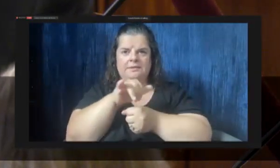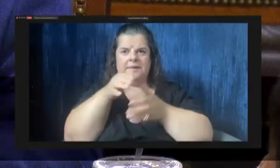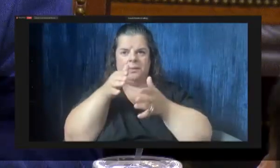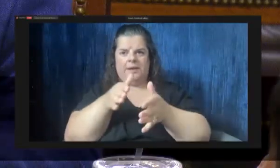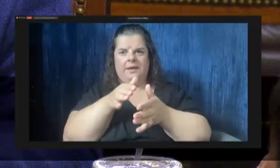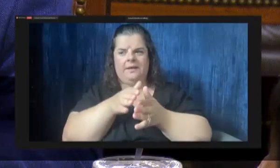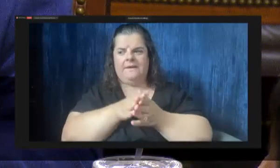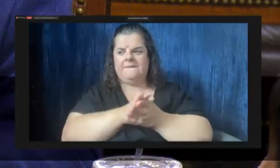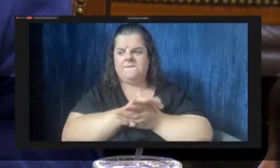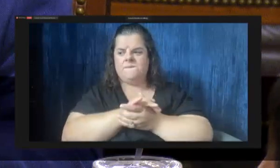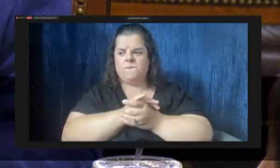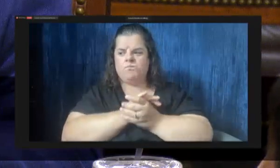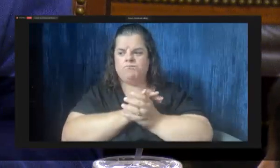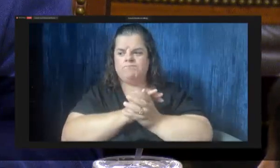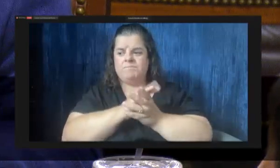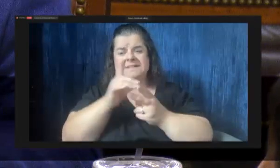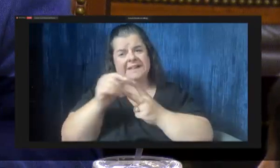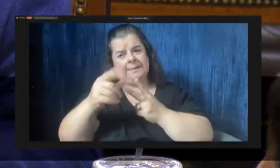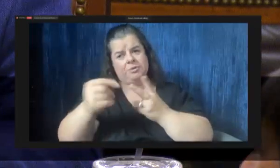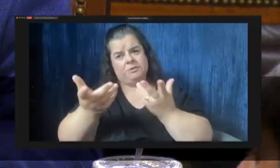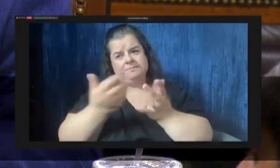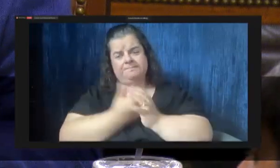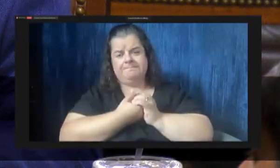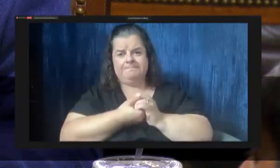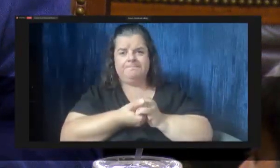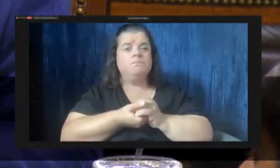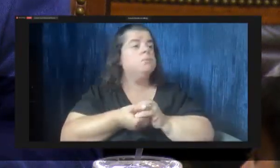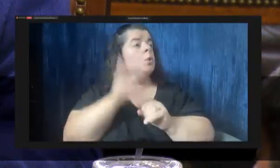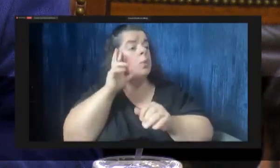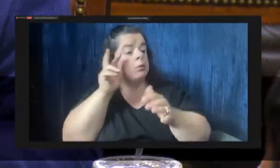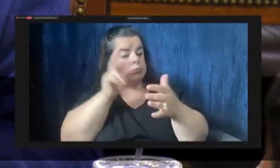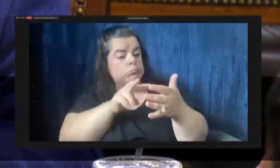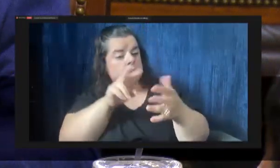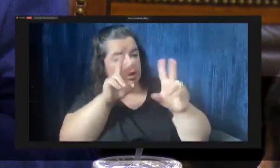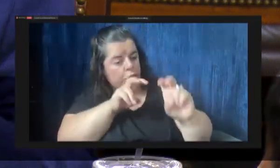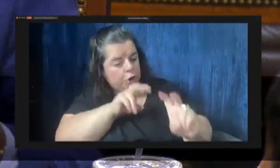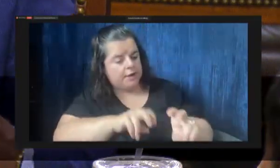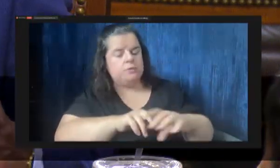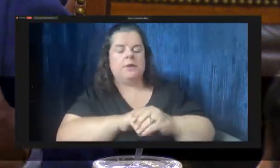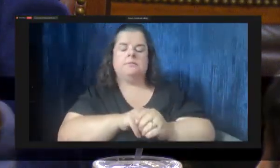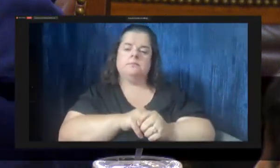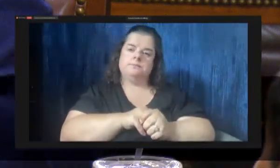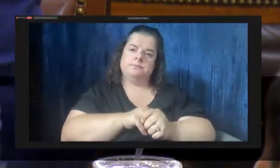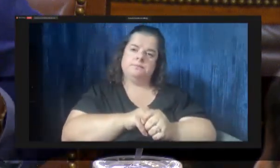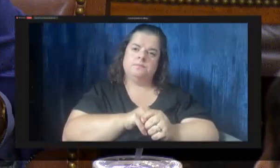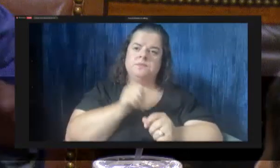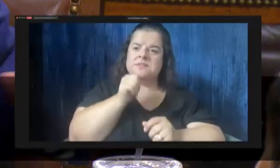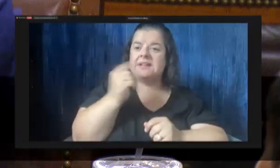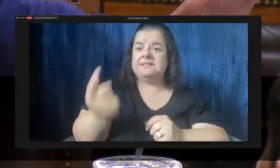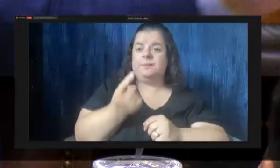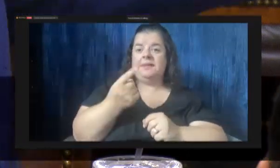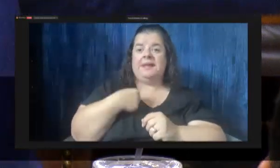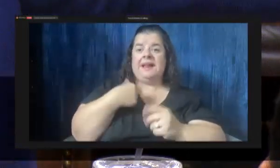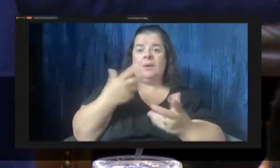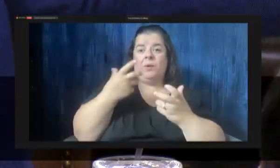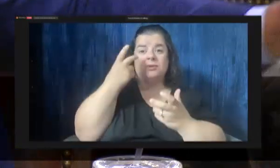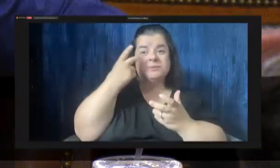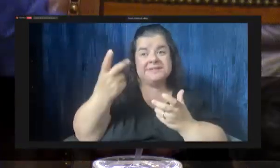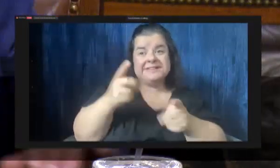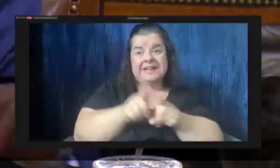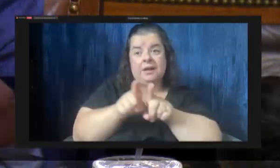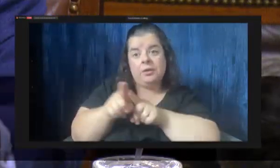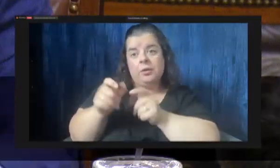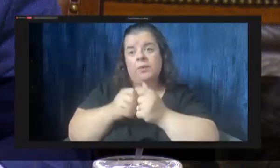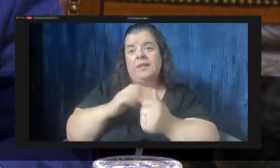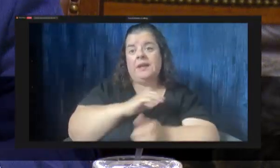Okay. Well, that's an option, certainly. Yeah. But we'll look into that. Sure. Sure. You know, it's not something I really wanted to see either. I'm with the councilman